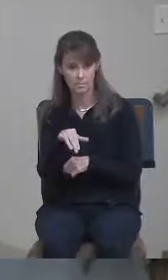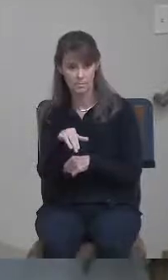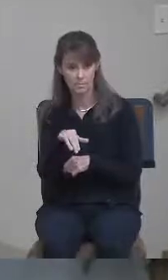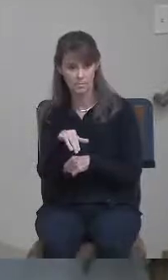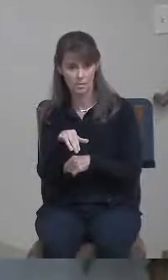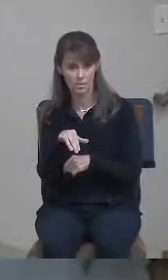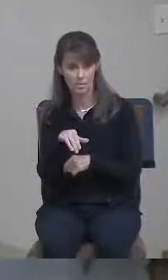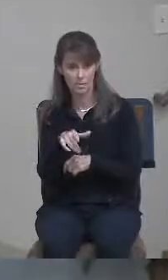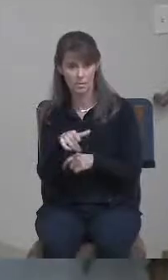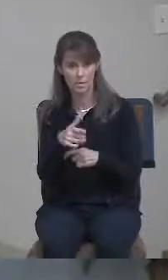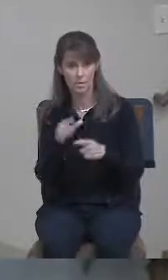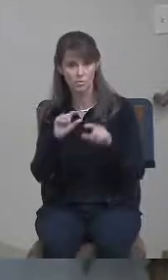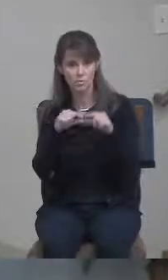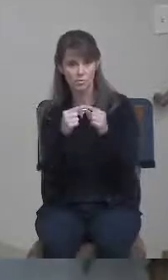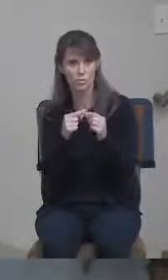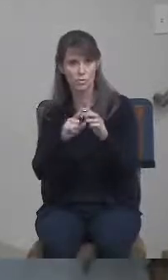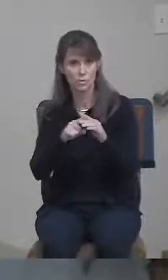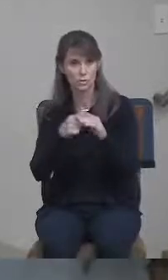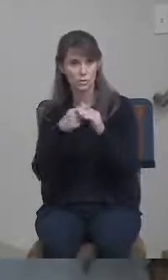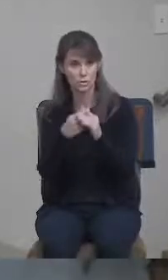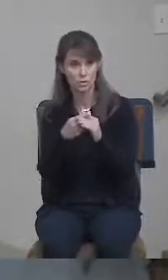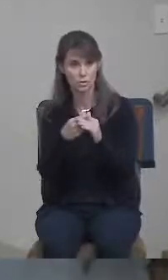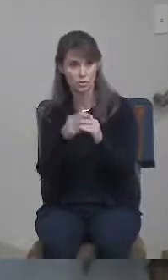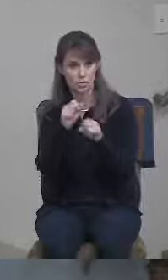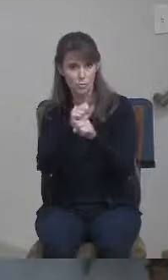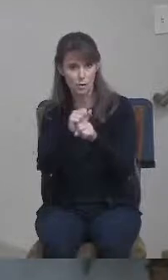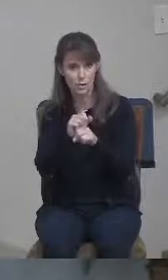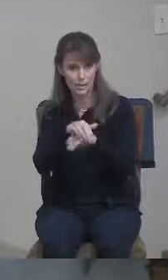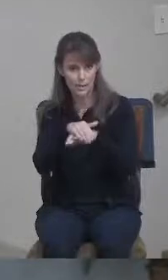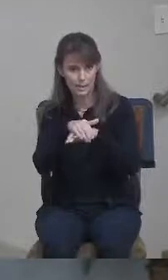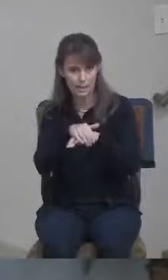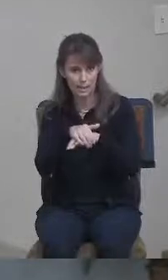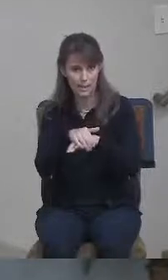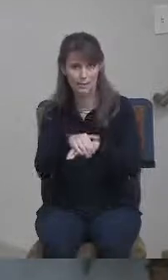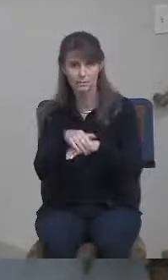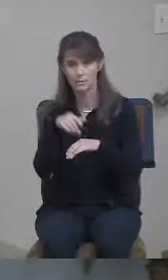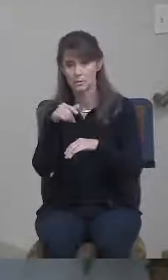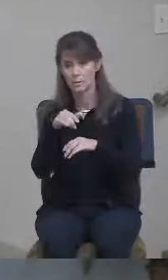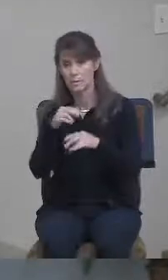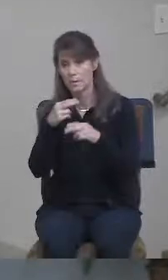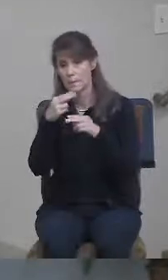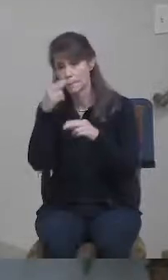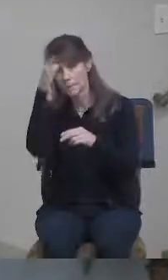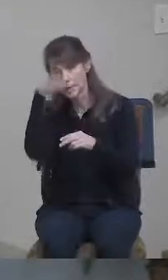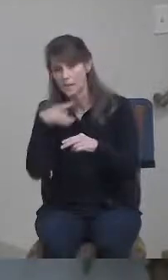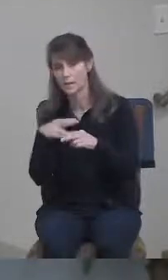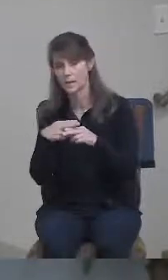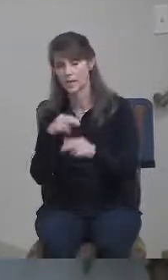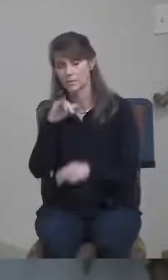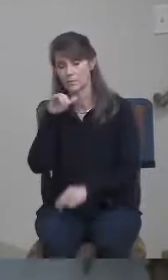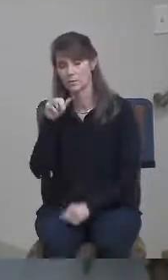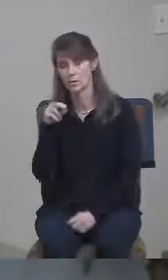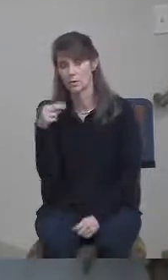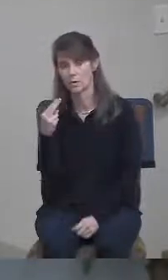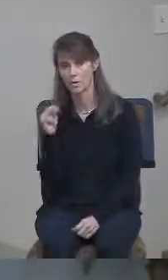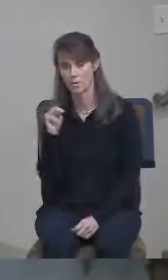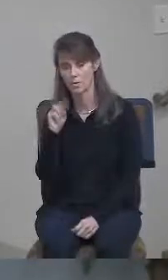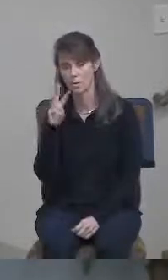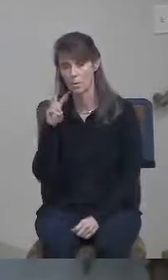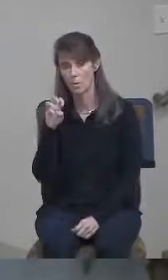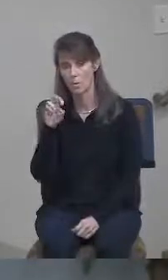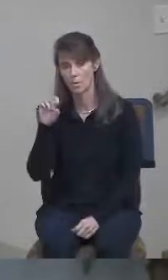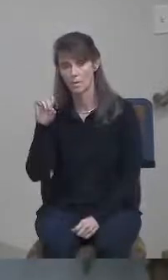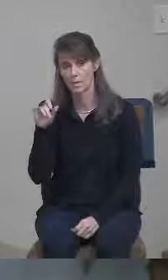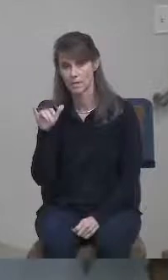England when John Wesley, noting the formality and tyranny of the church, proposed